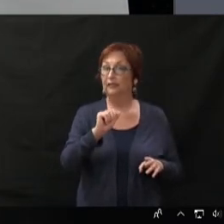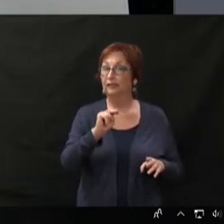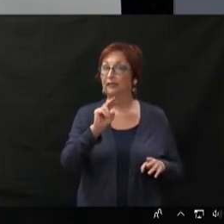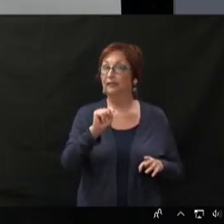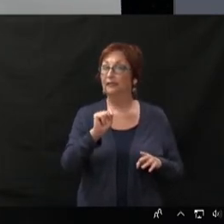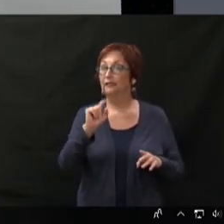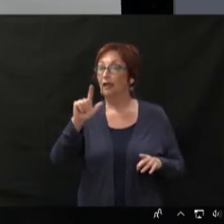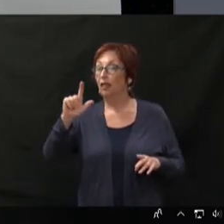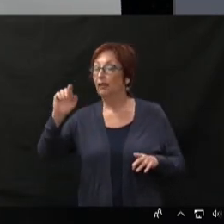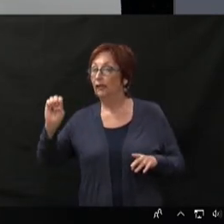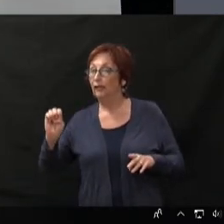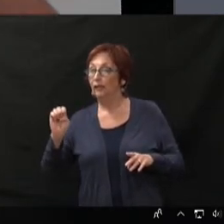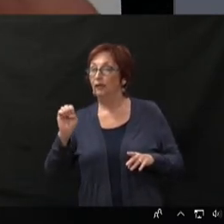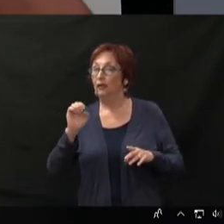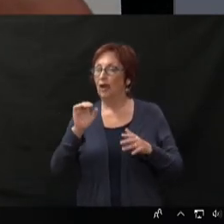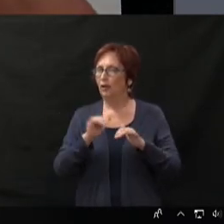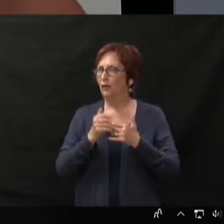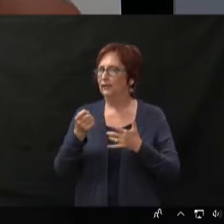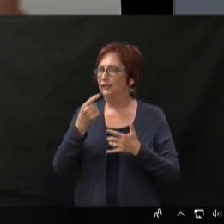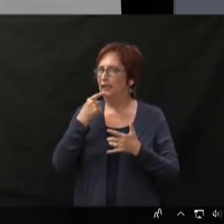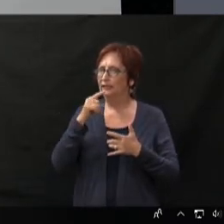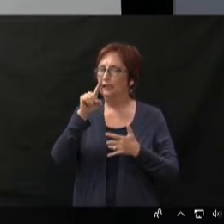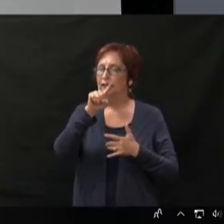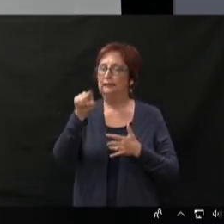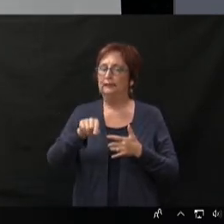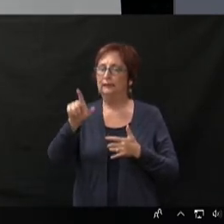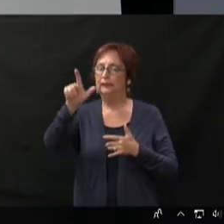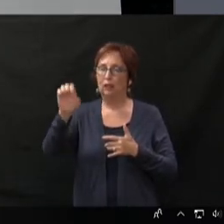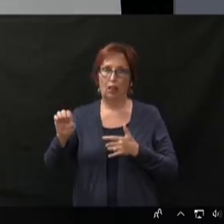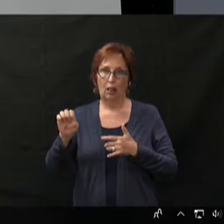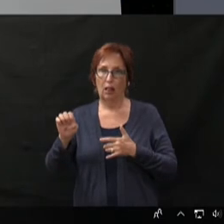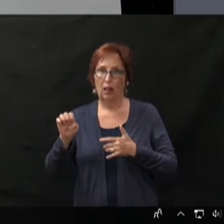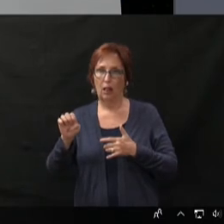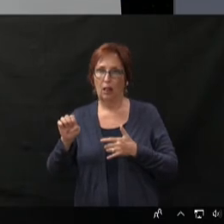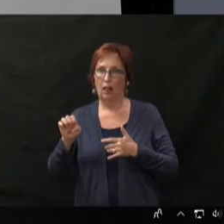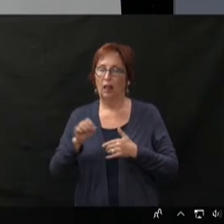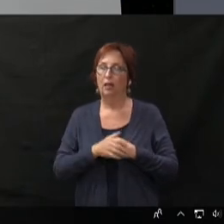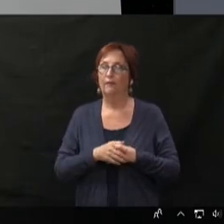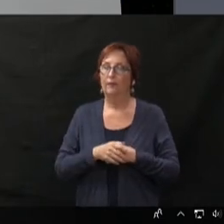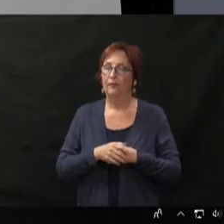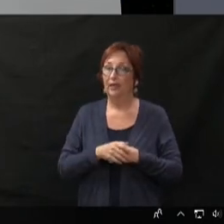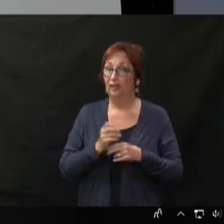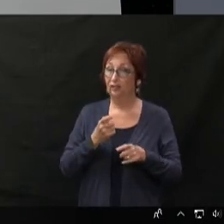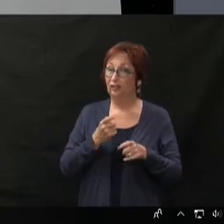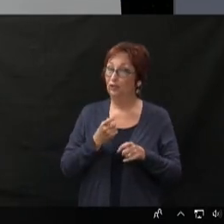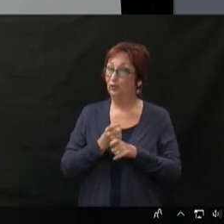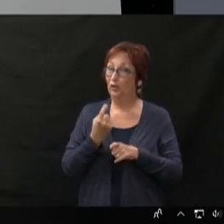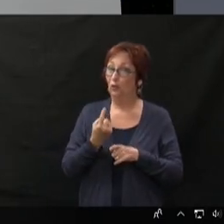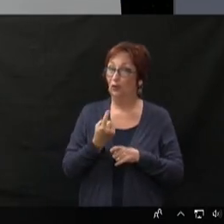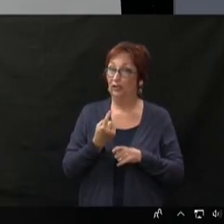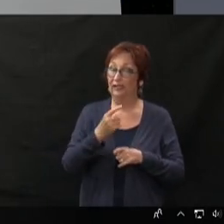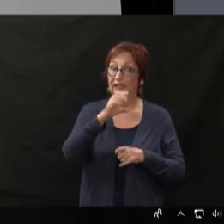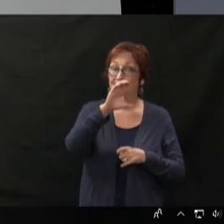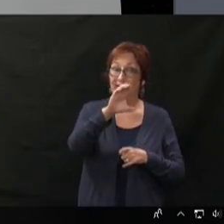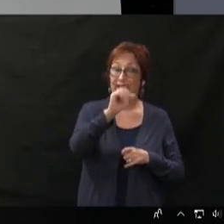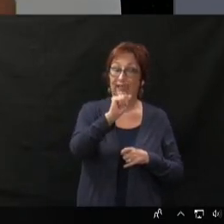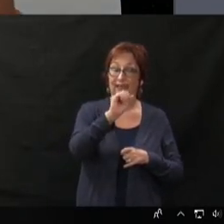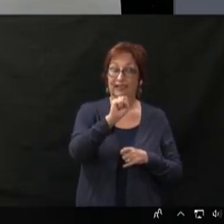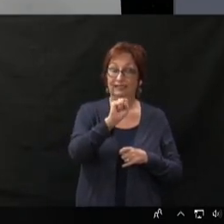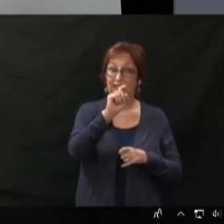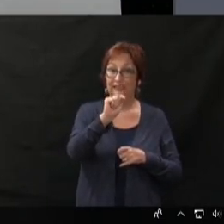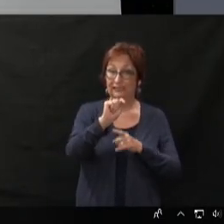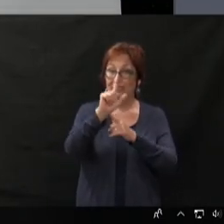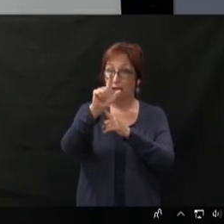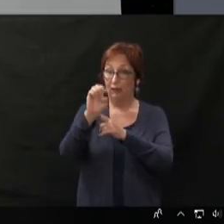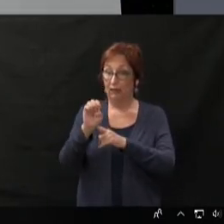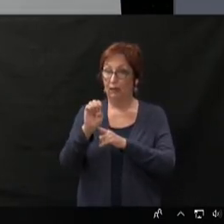Sizz, how do I see this one? Zull. Sizzle. Okay, here's that tricky one. Castle. I